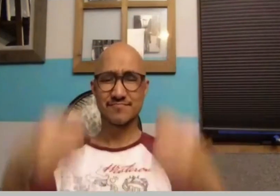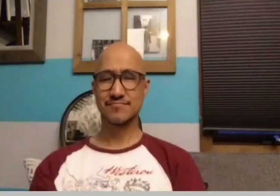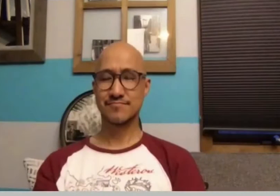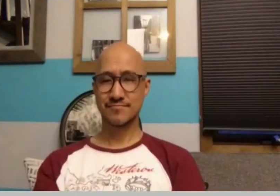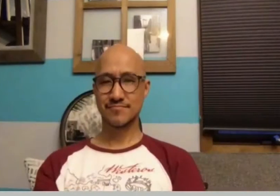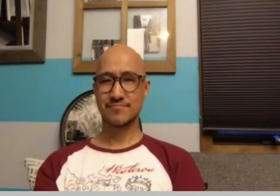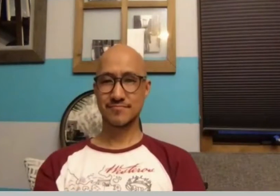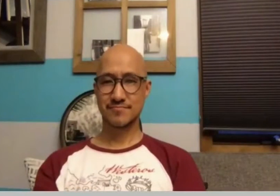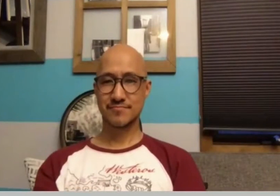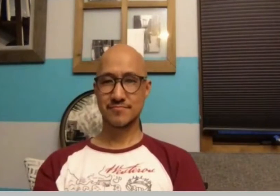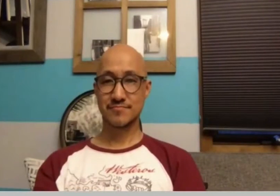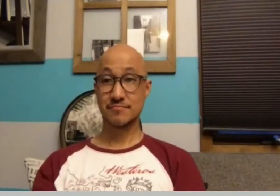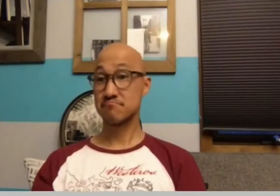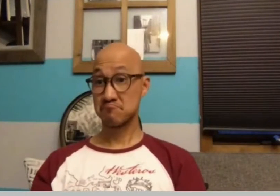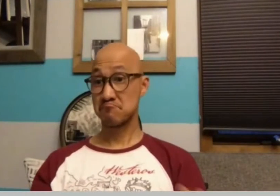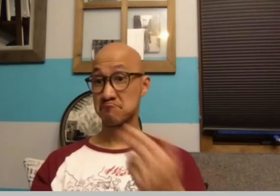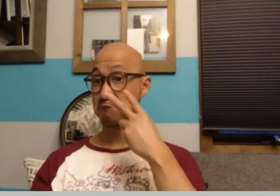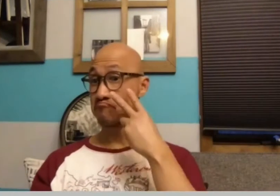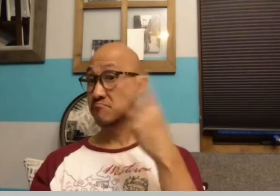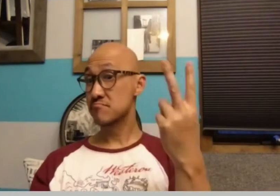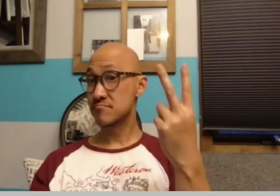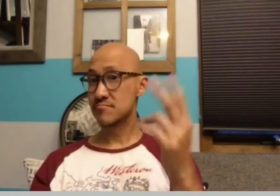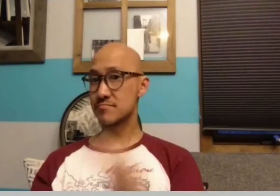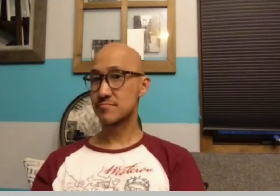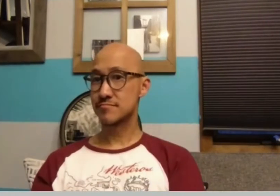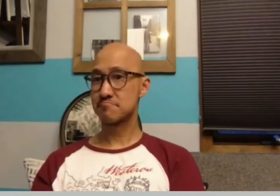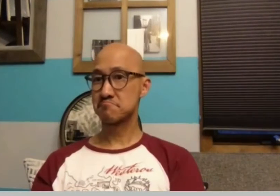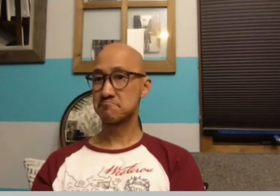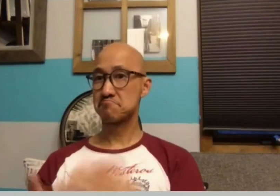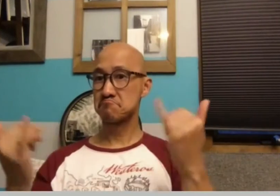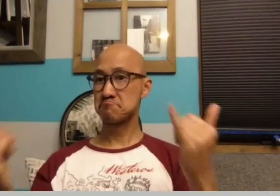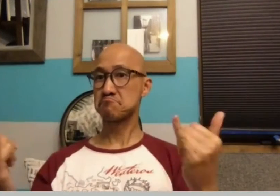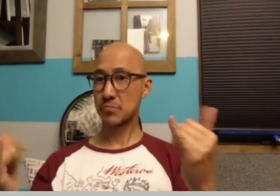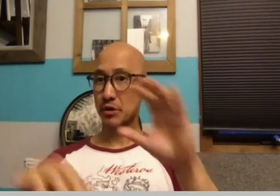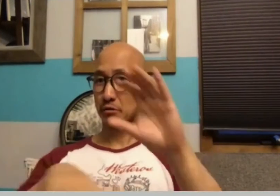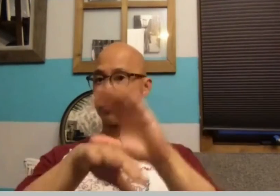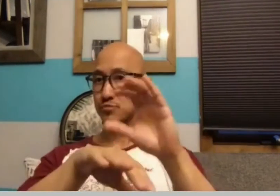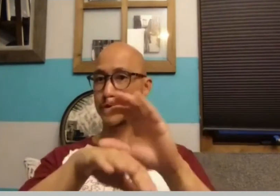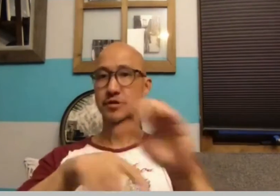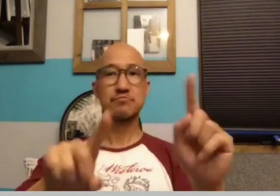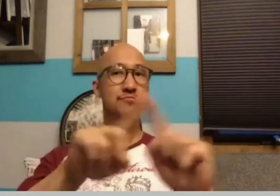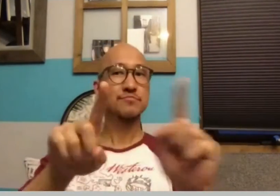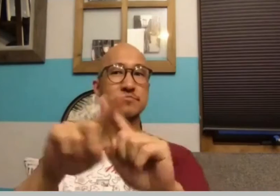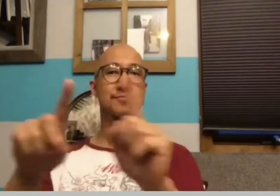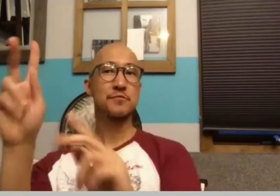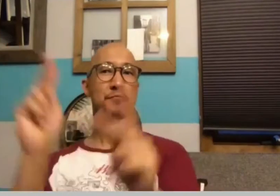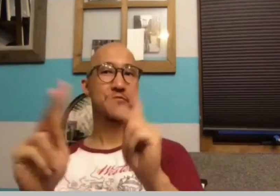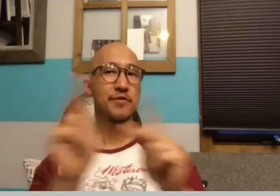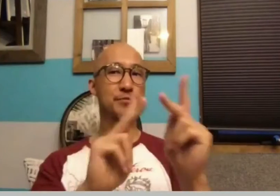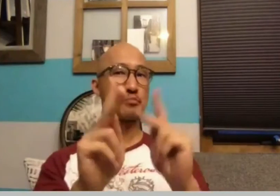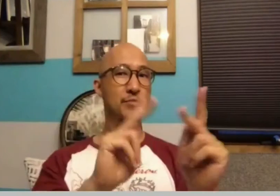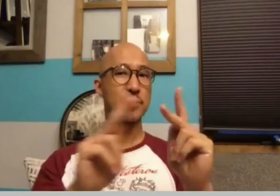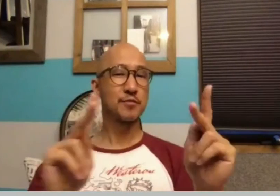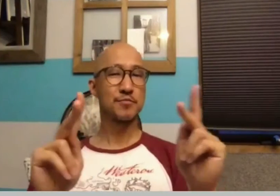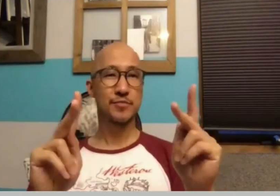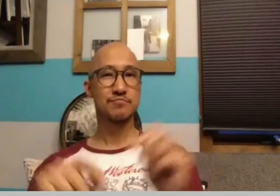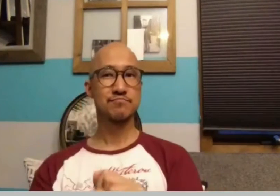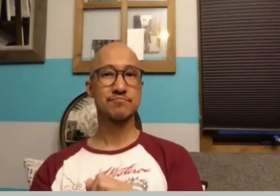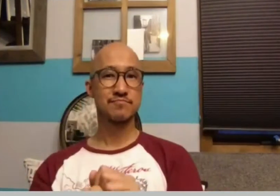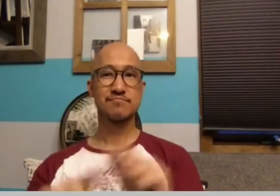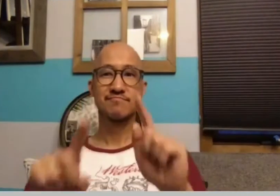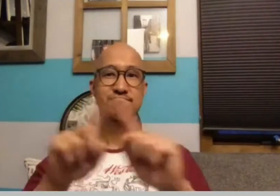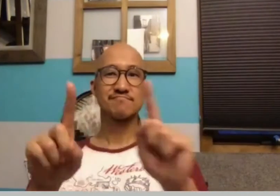all bowing down to the Lord our God in our own lands. It's just amazing when you really put this into context. Like this is